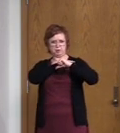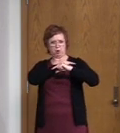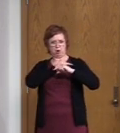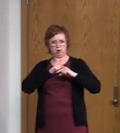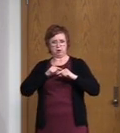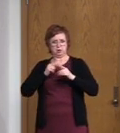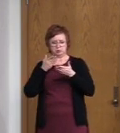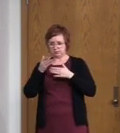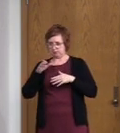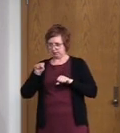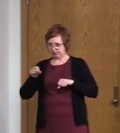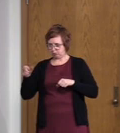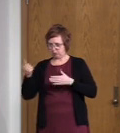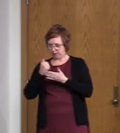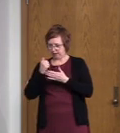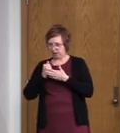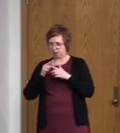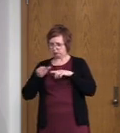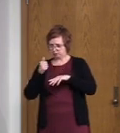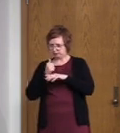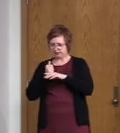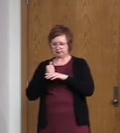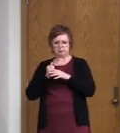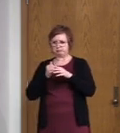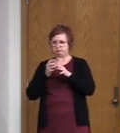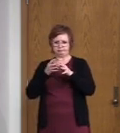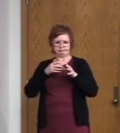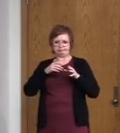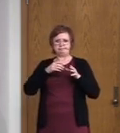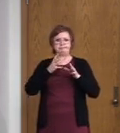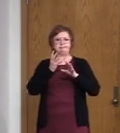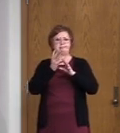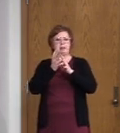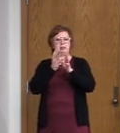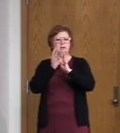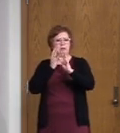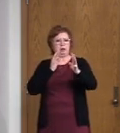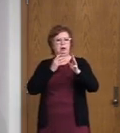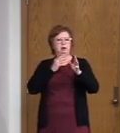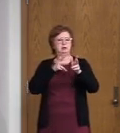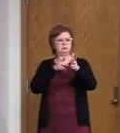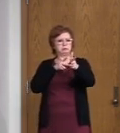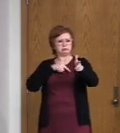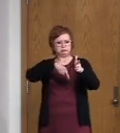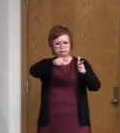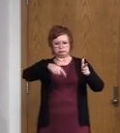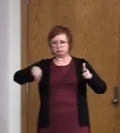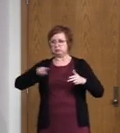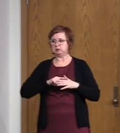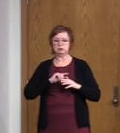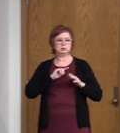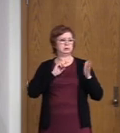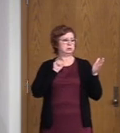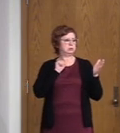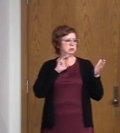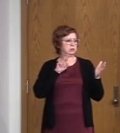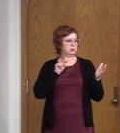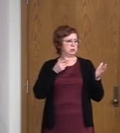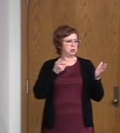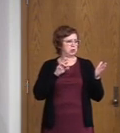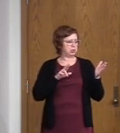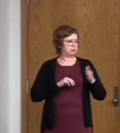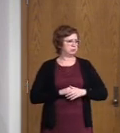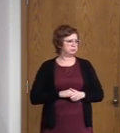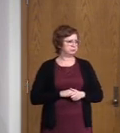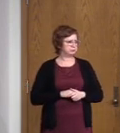a number of organizations from across this province reach out and say we're willing to help. Come back to the room. Arthur?